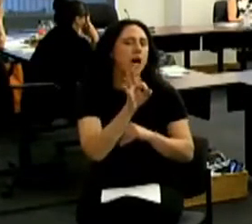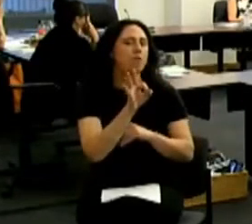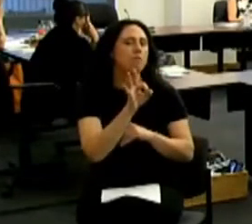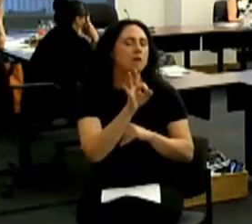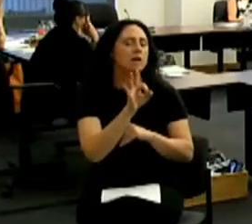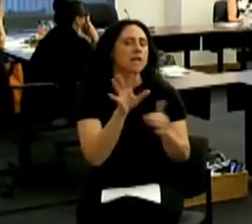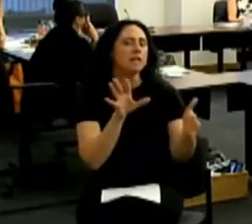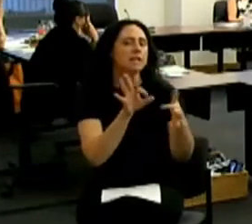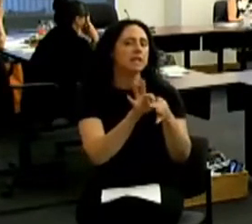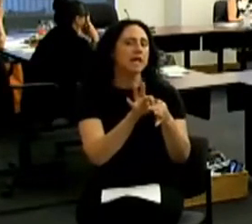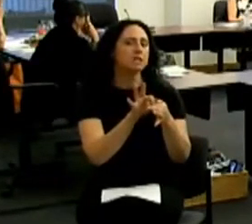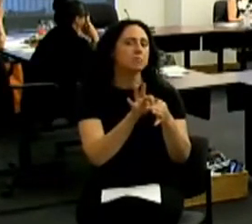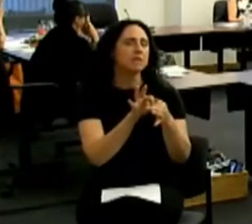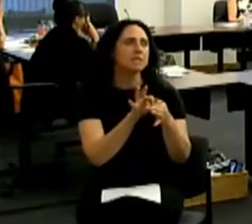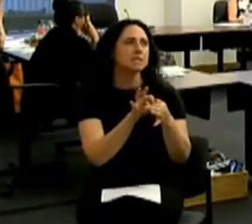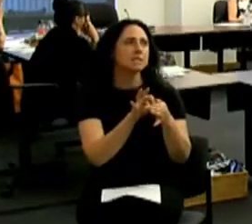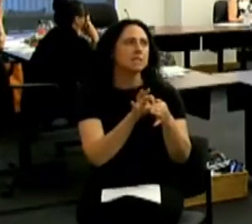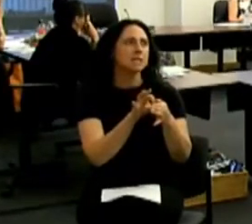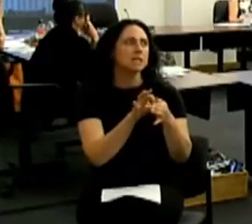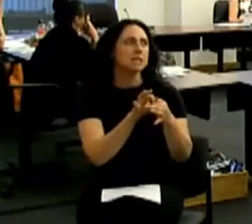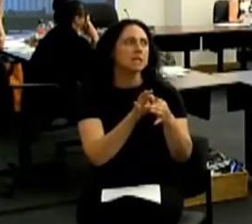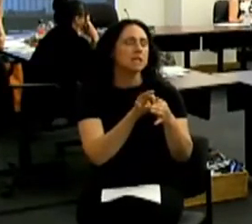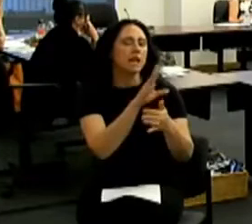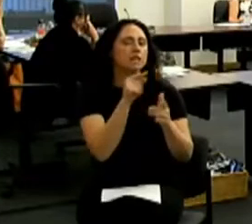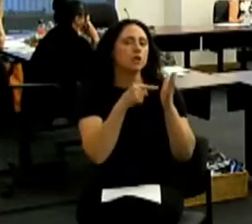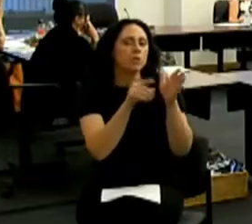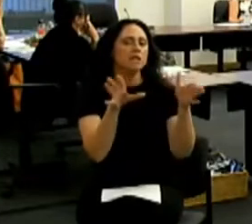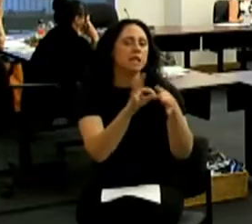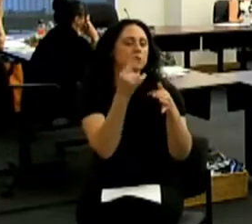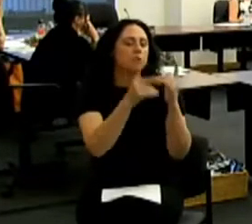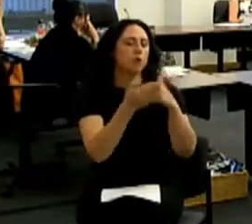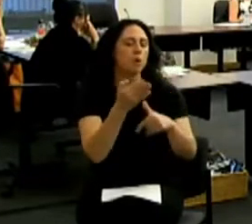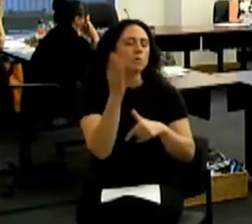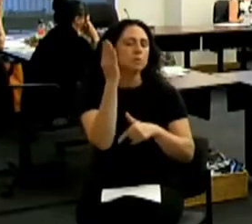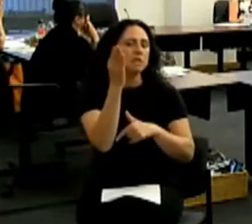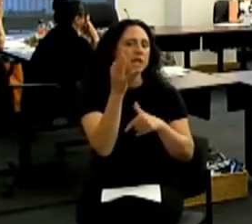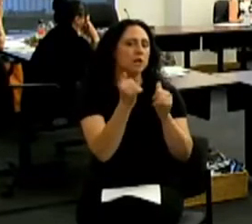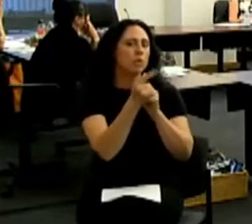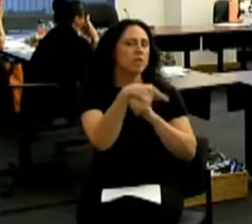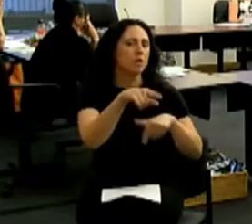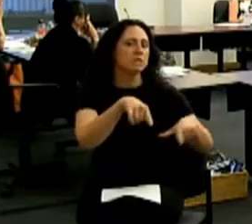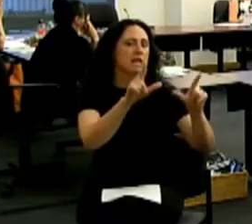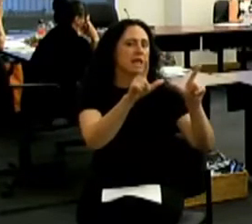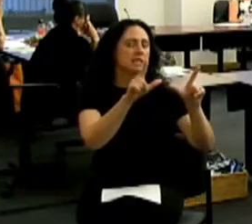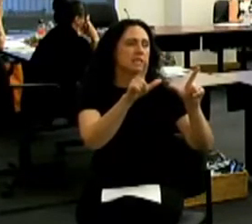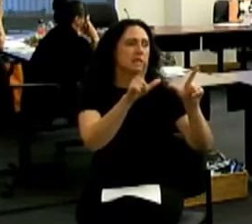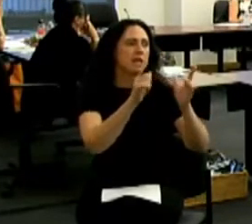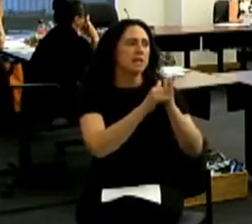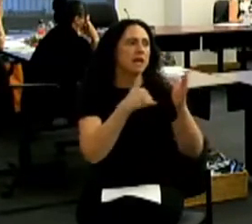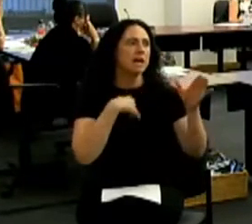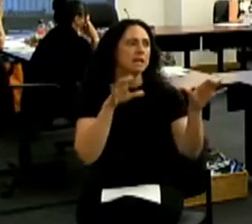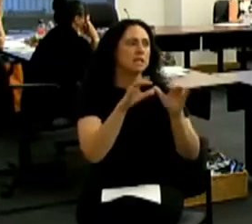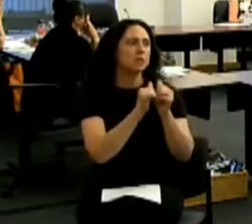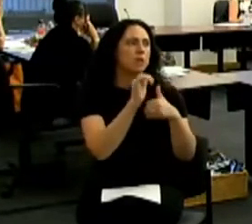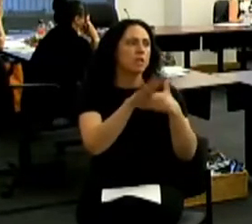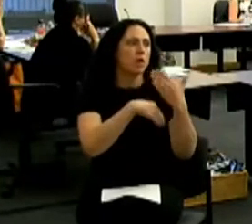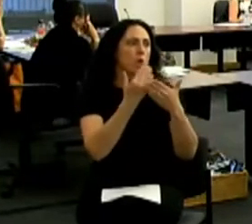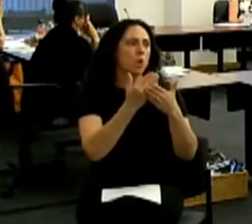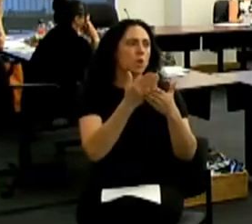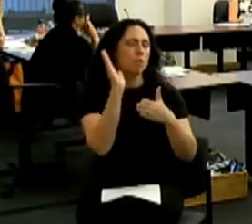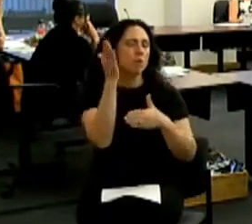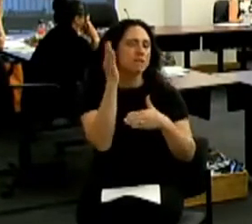the attachments and show an attachment of what was presented with those slides that I did with the whole